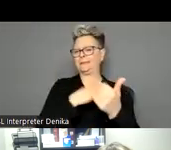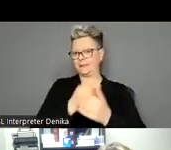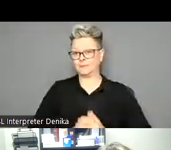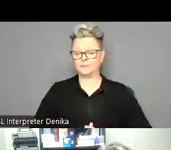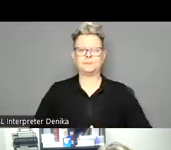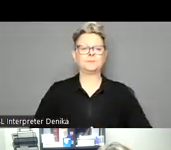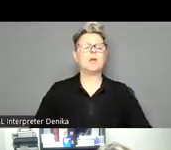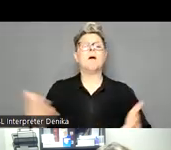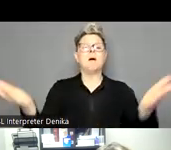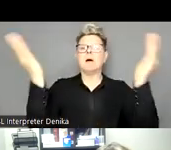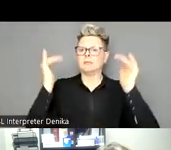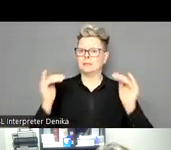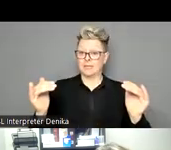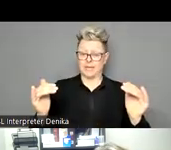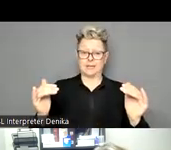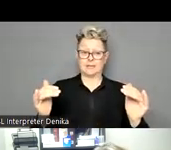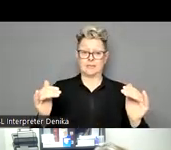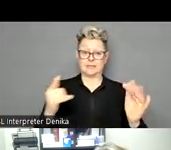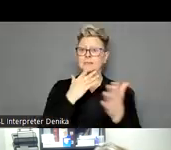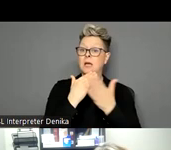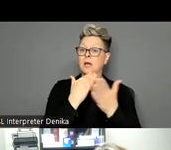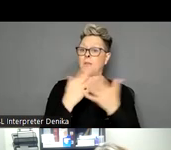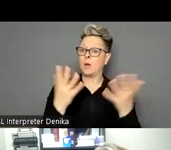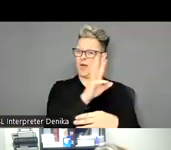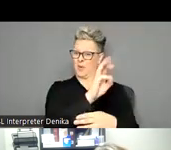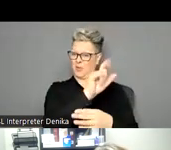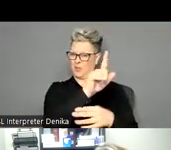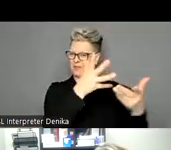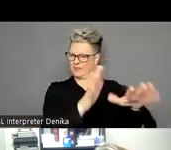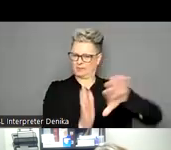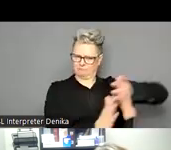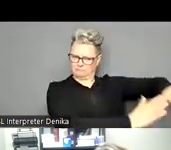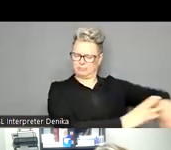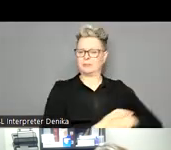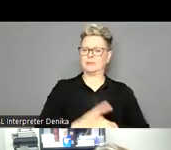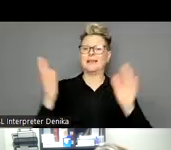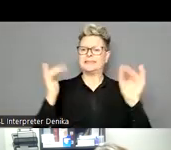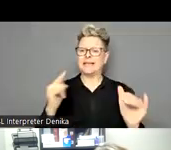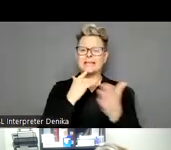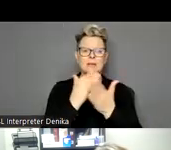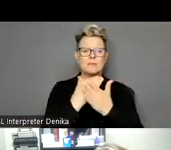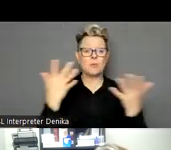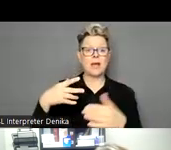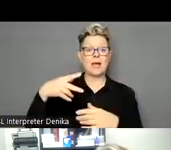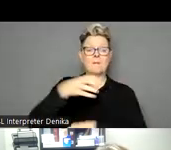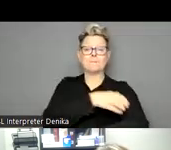So next on to the different, the other type of documents that we're going to discuss today, the powers of